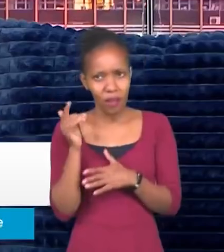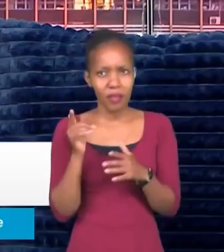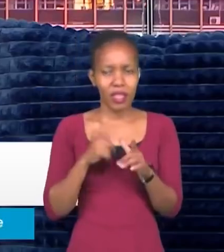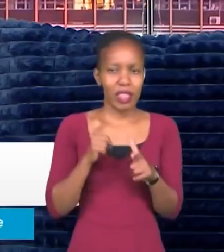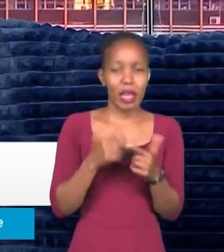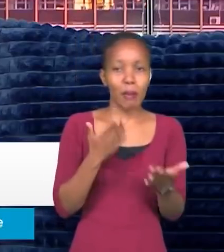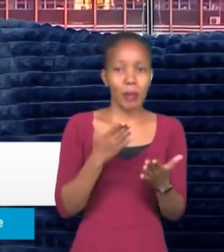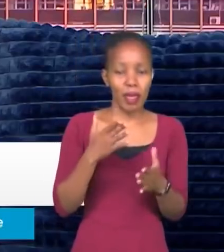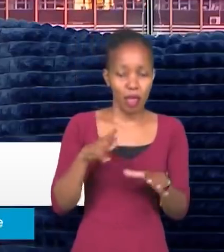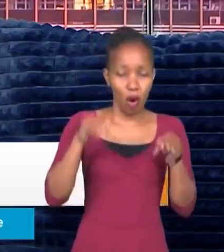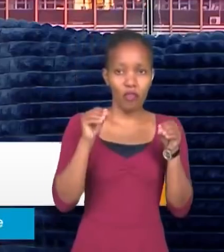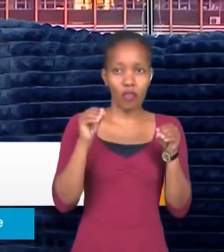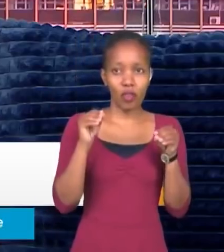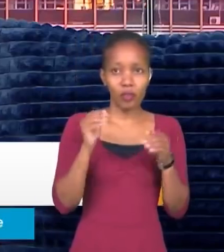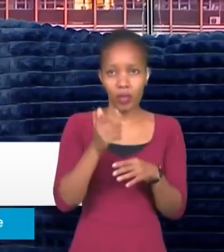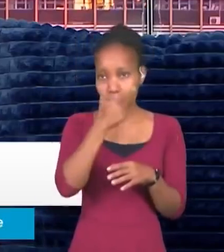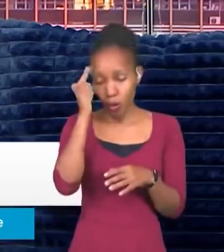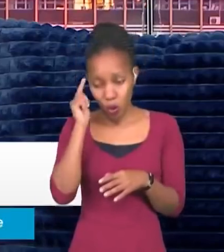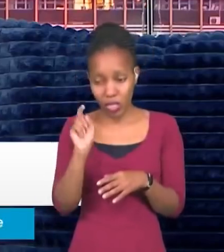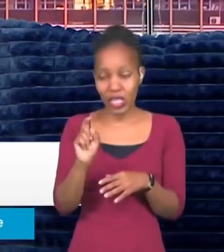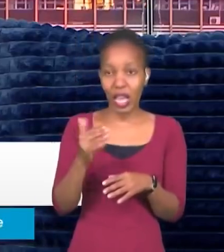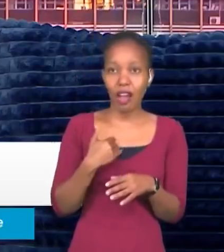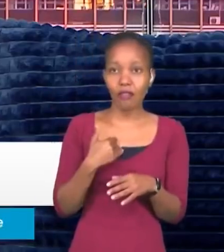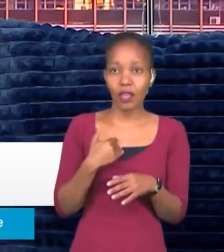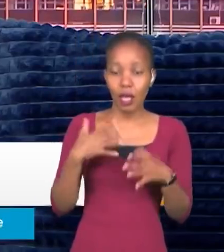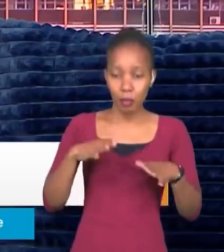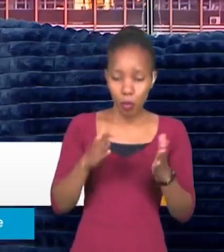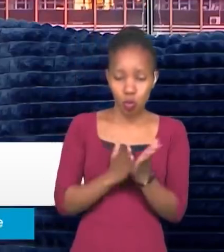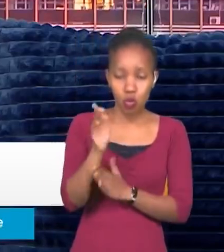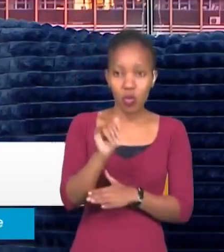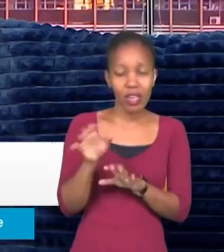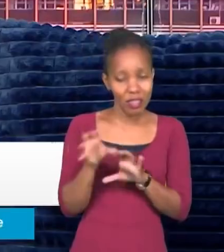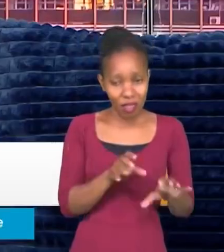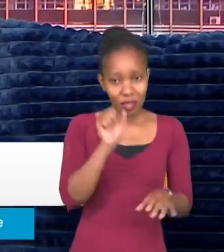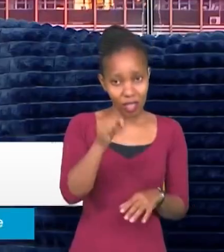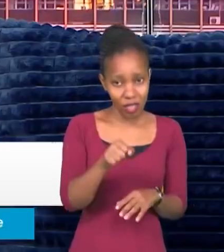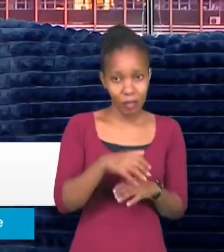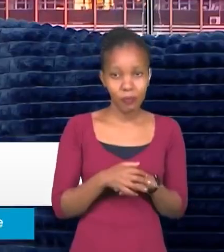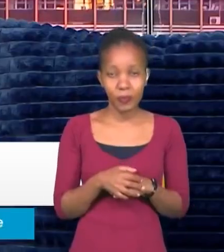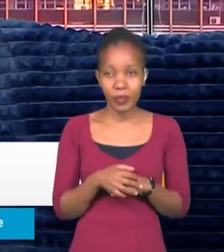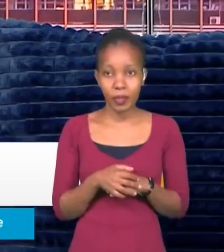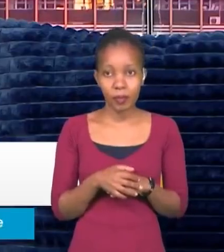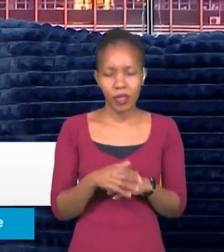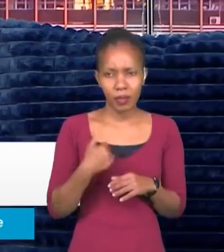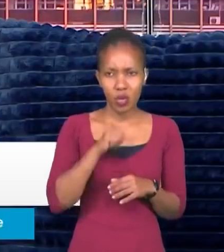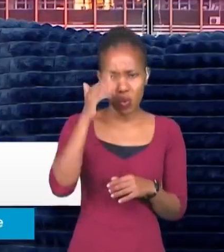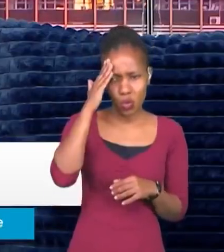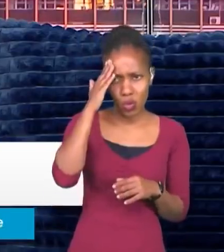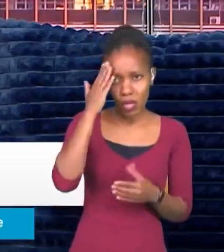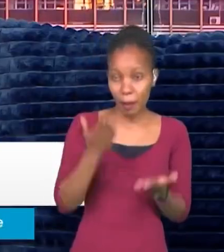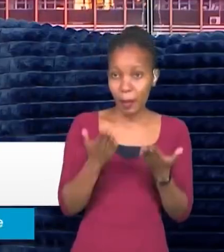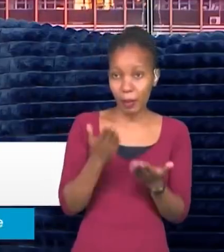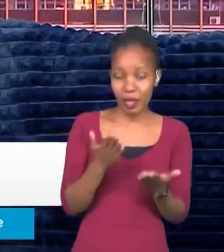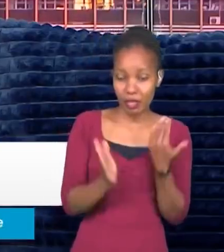up. Yeah. You understand? Because you're needy. And that's what people go through. Yeah. Yeah. That is what people go through. It's I don't know whether I want to say it's